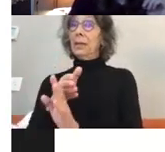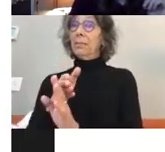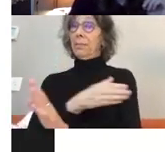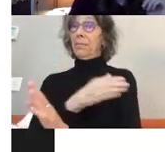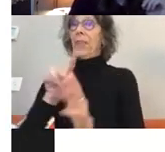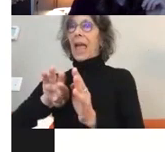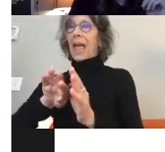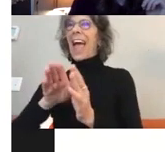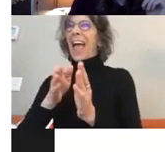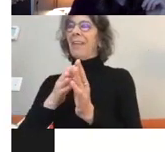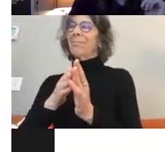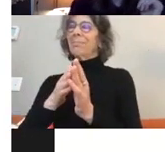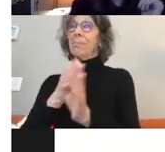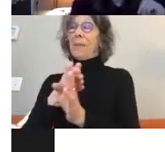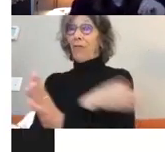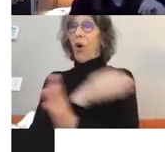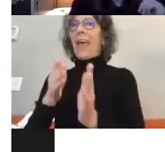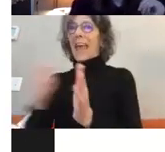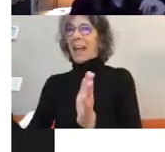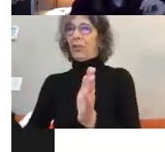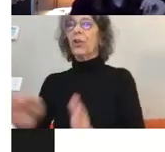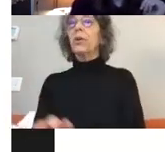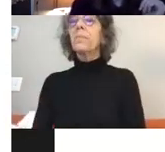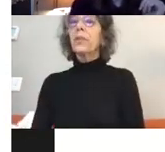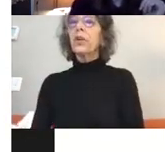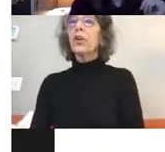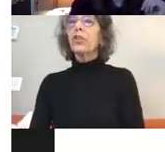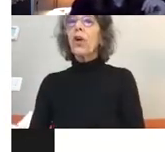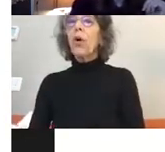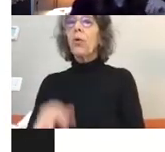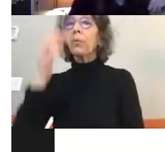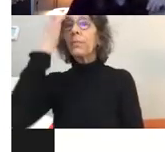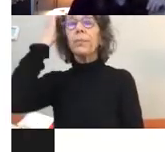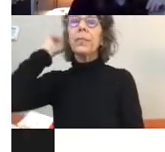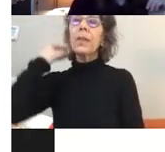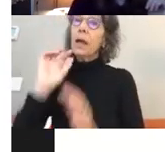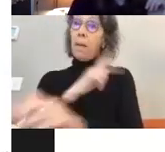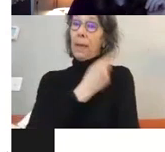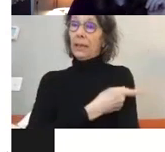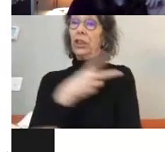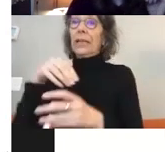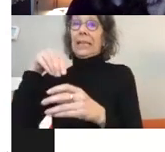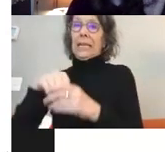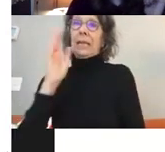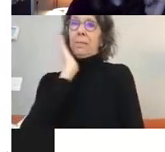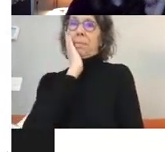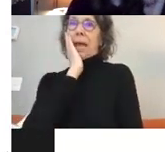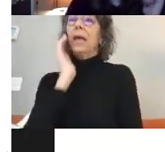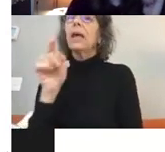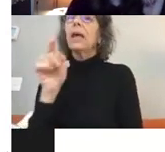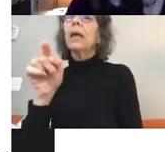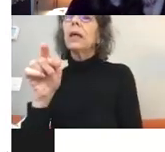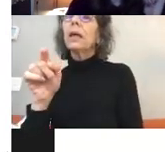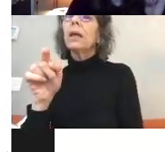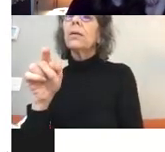patient, actually, I probably should tell you that pink refers to the patient being in bed, and green here refers to the